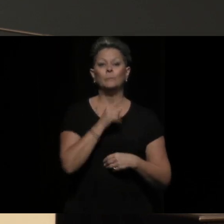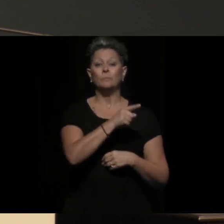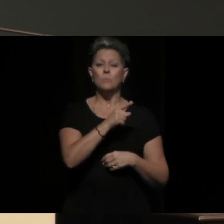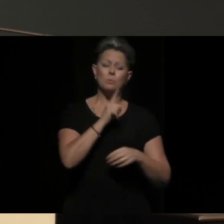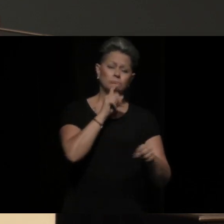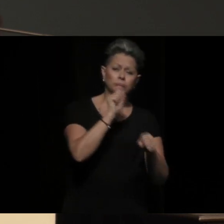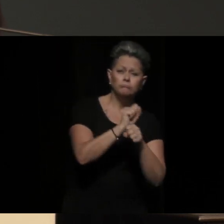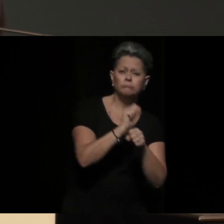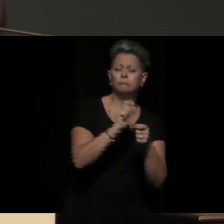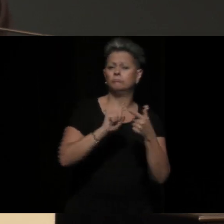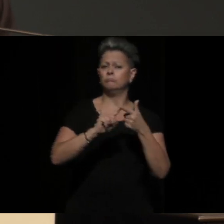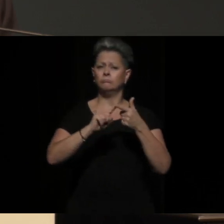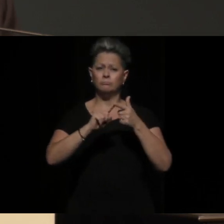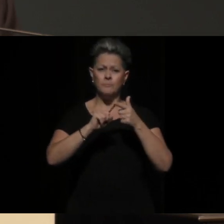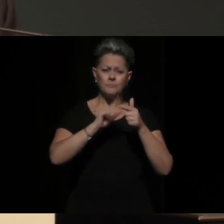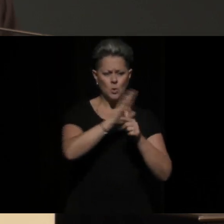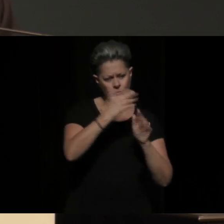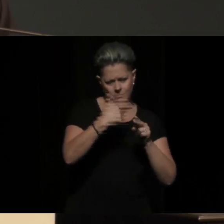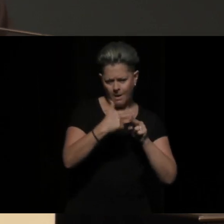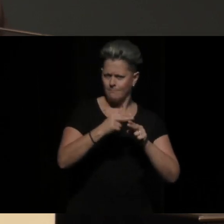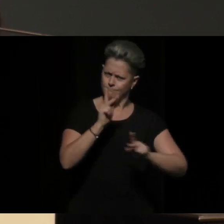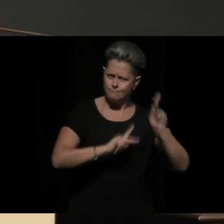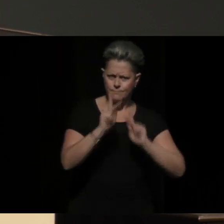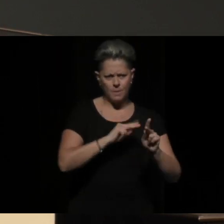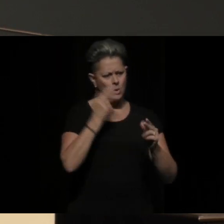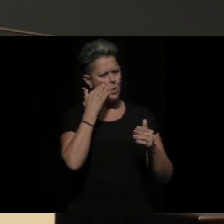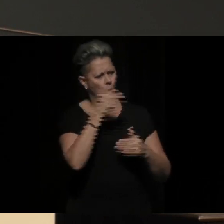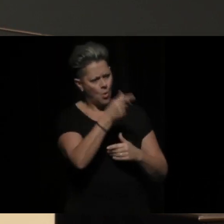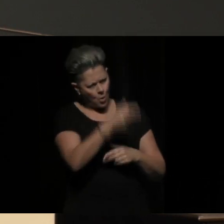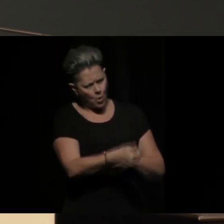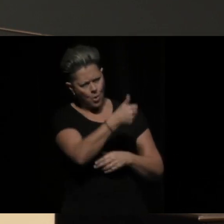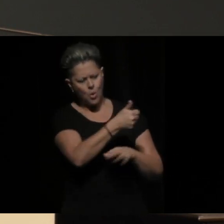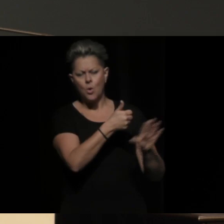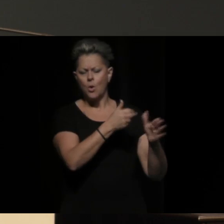and positive attitude inspires others in her department.